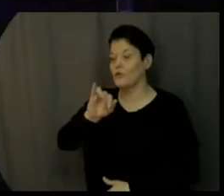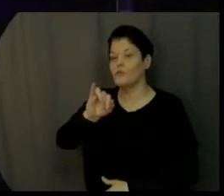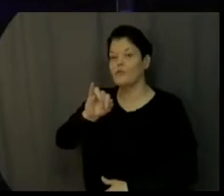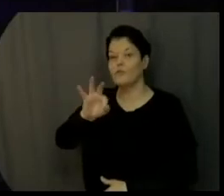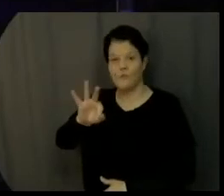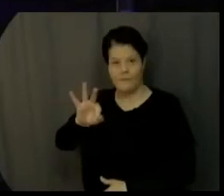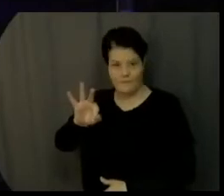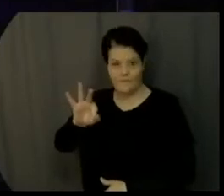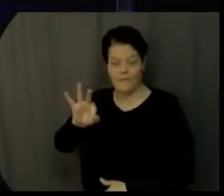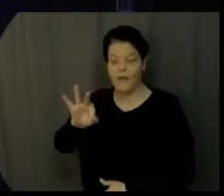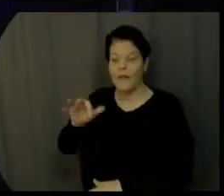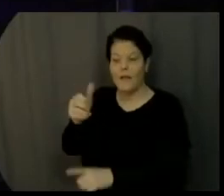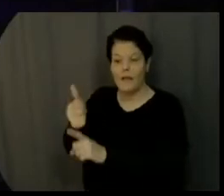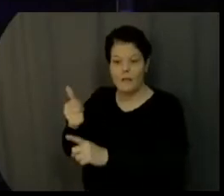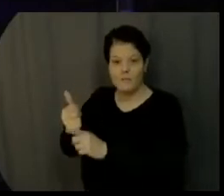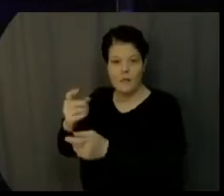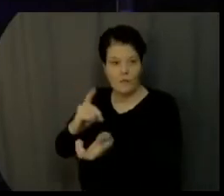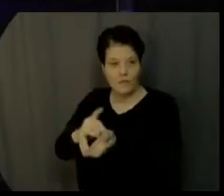med student. He's like